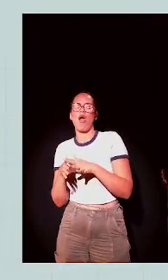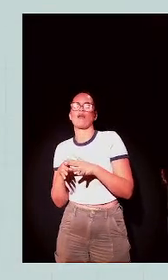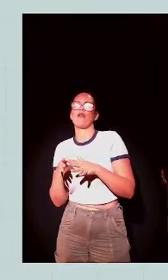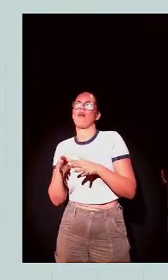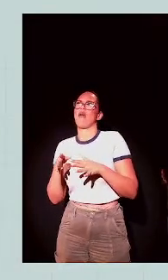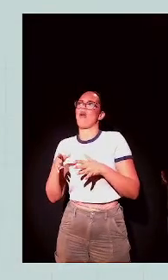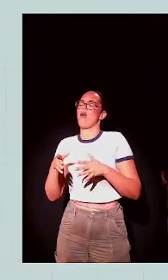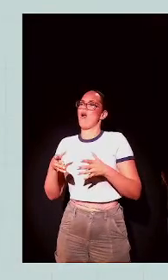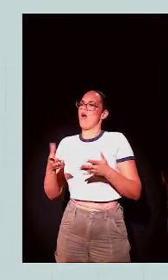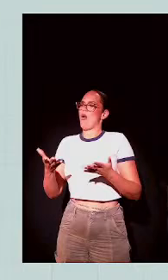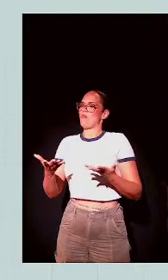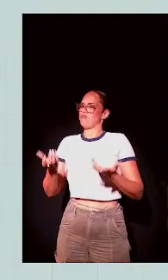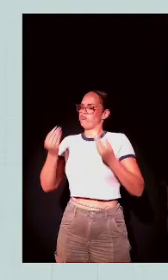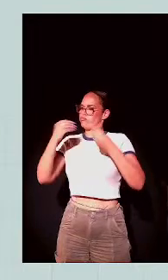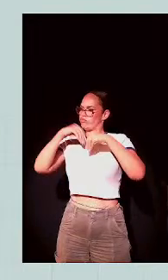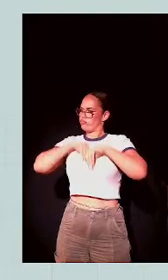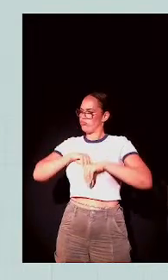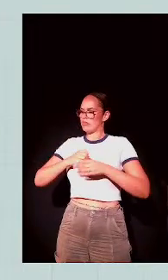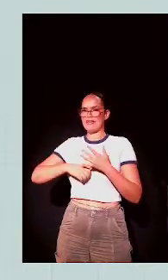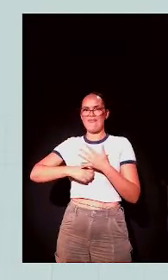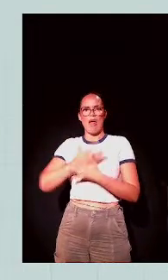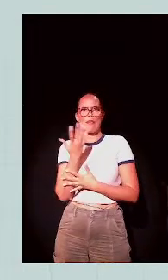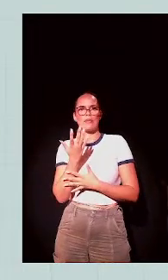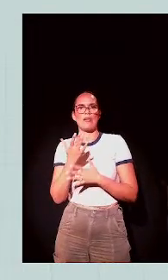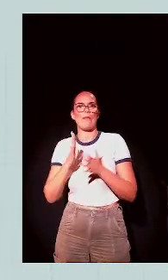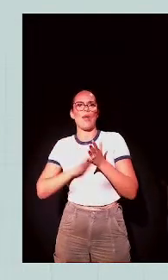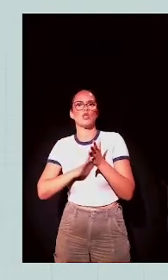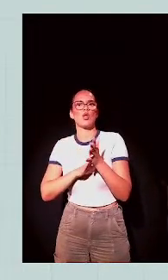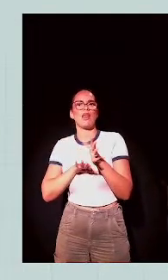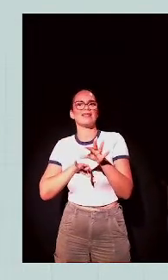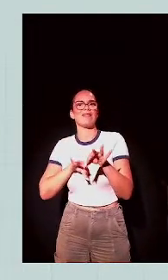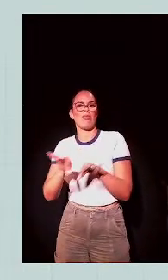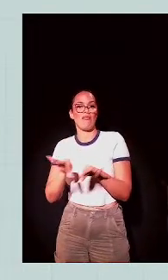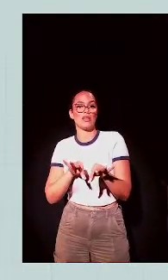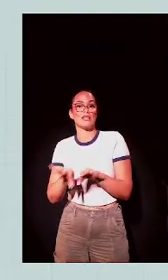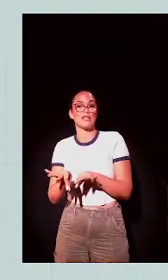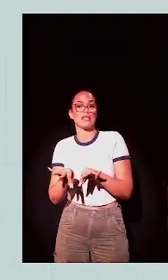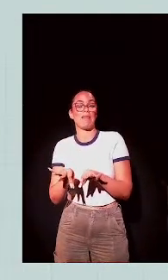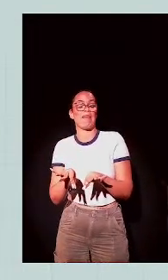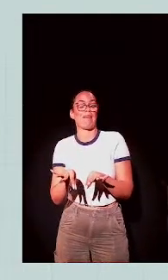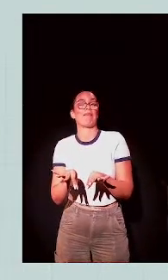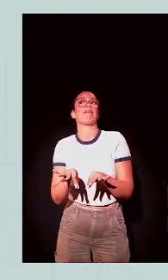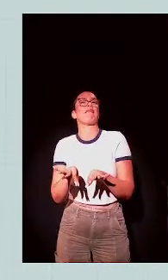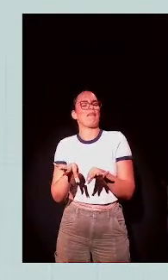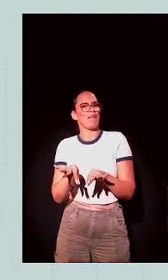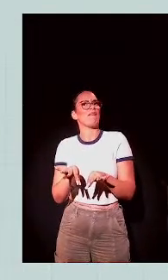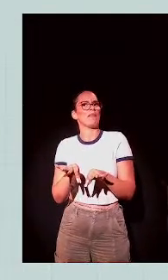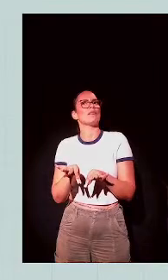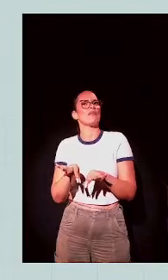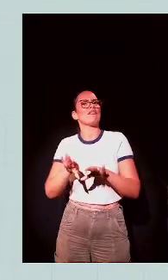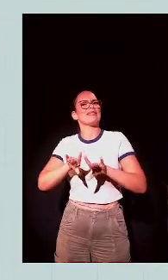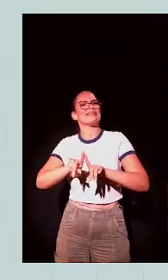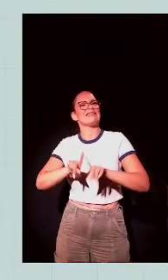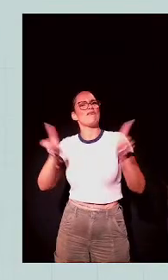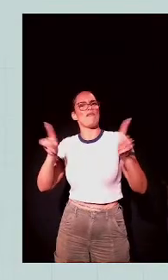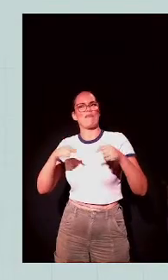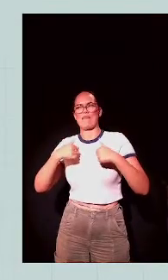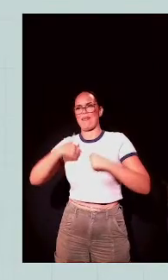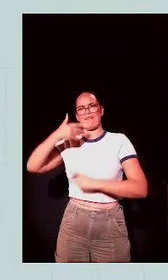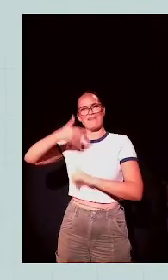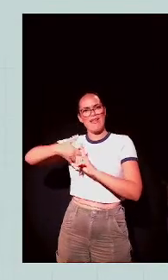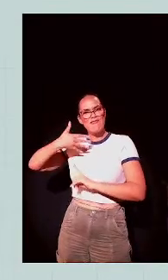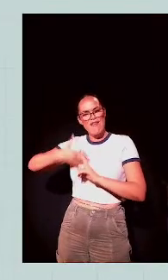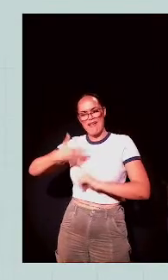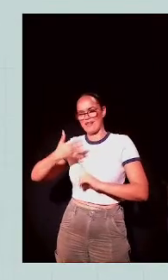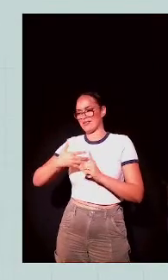this interest in modular synthesizers, which was kind of separate from my main practice or lurked in the background